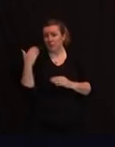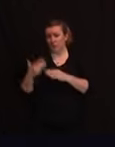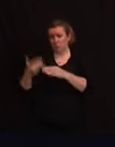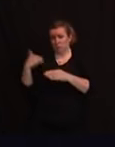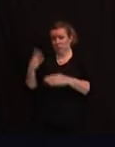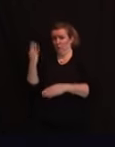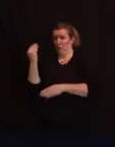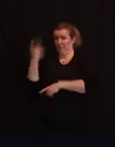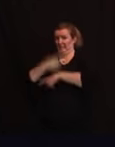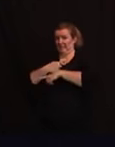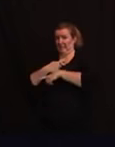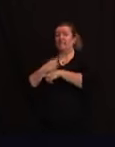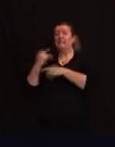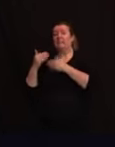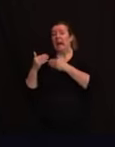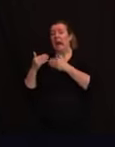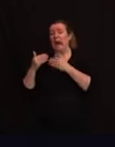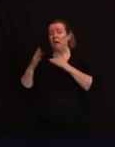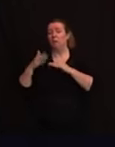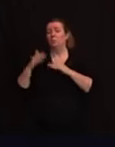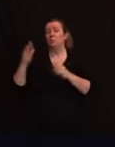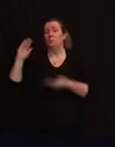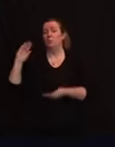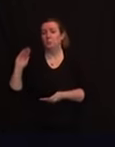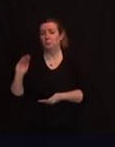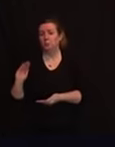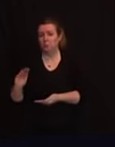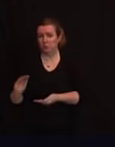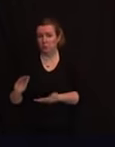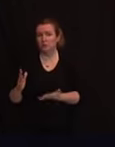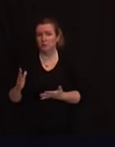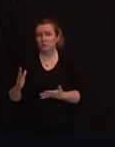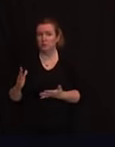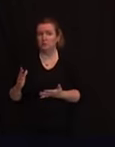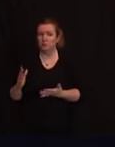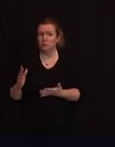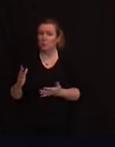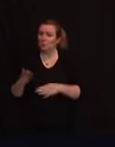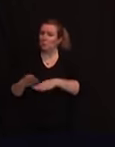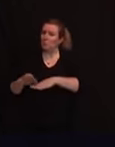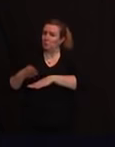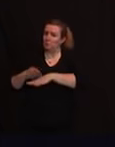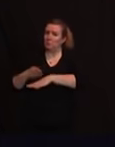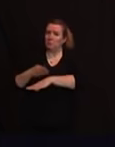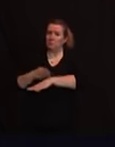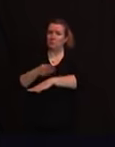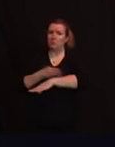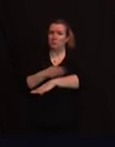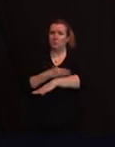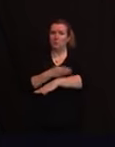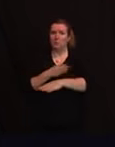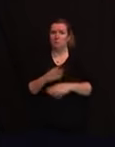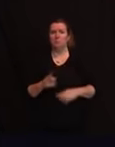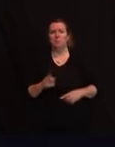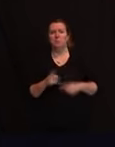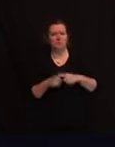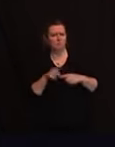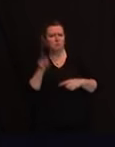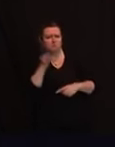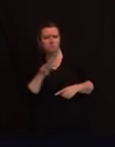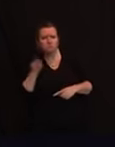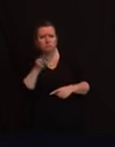before that, it was 12.4. And additionally, we look at the daily growth